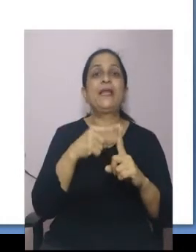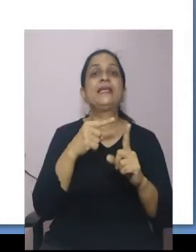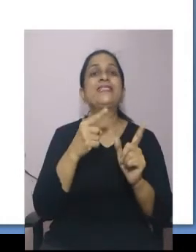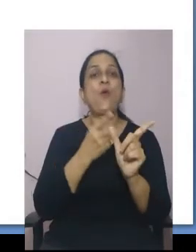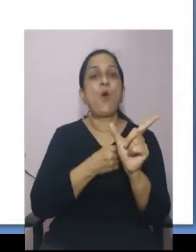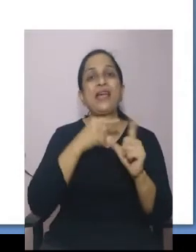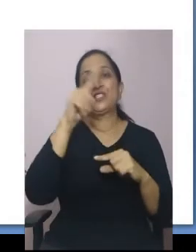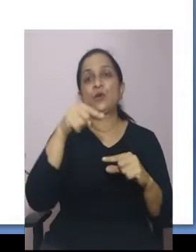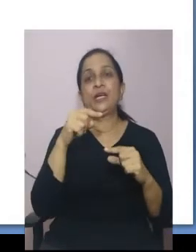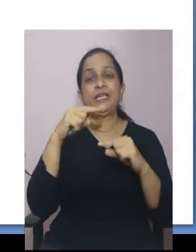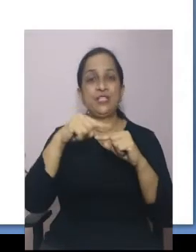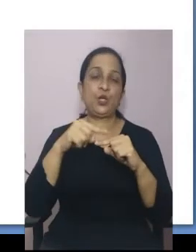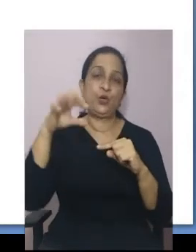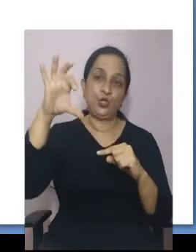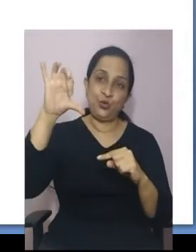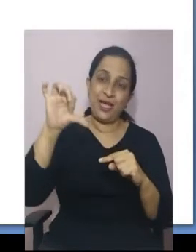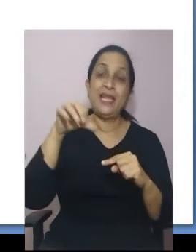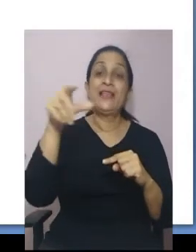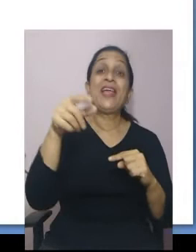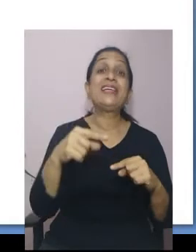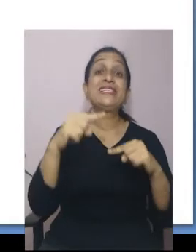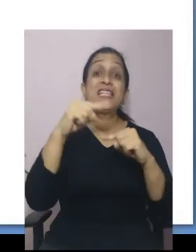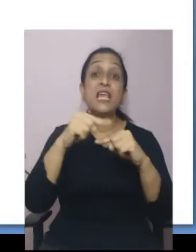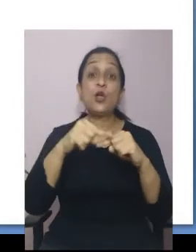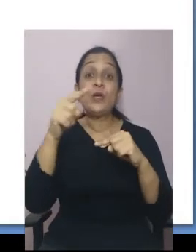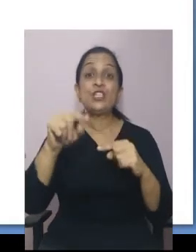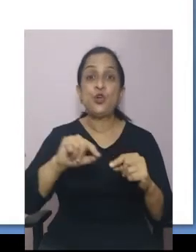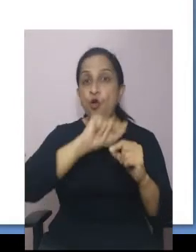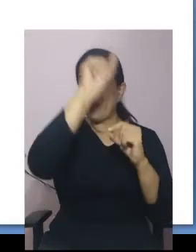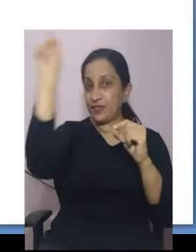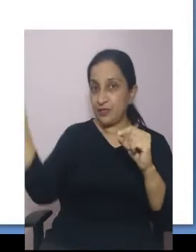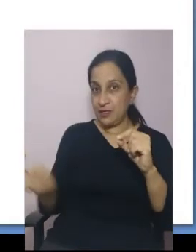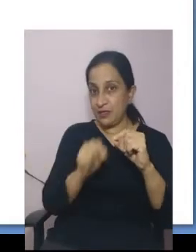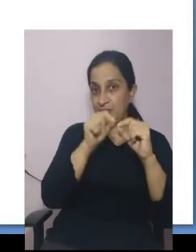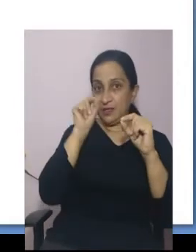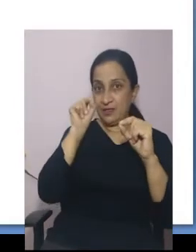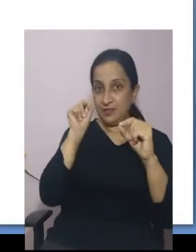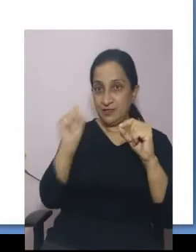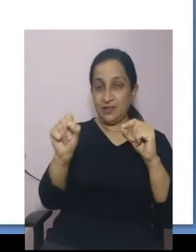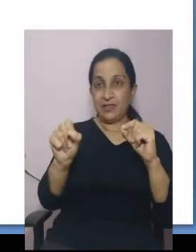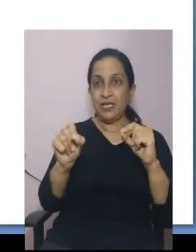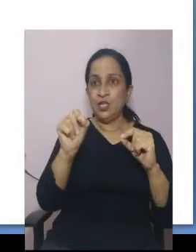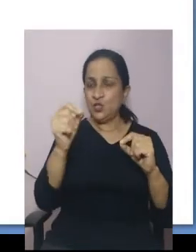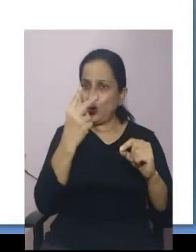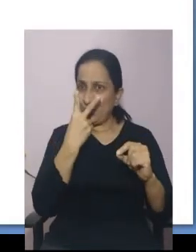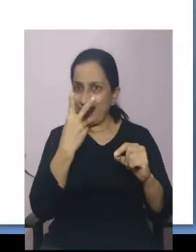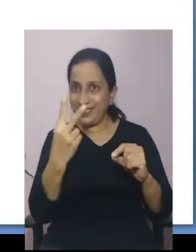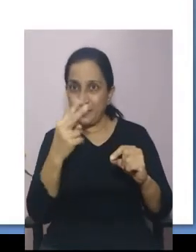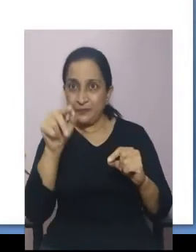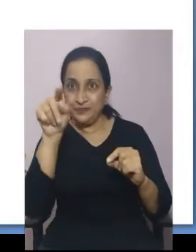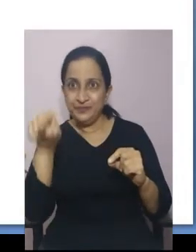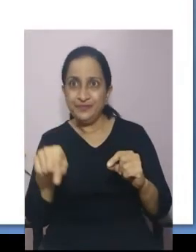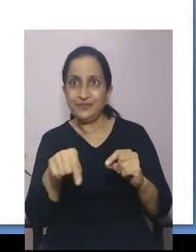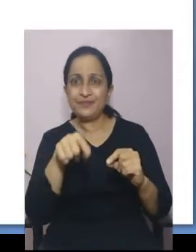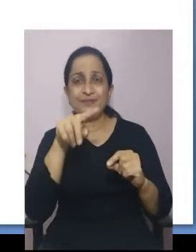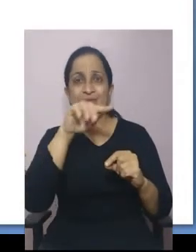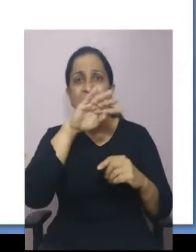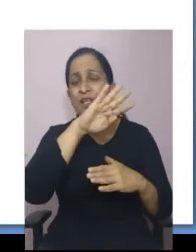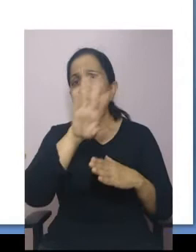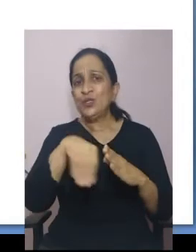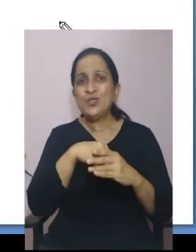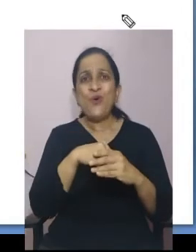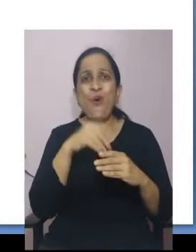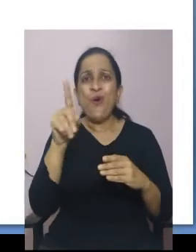3 squared, that is 9. This is the equation of the circle. So you can see that